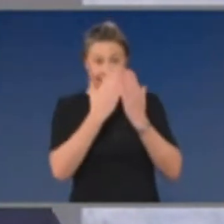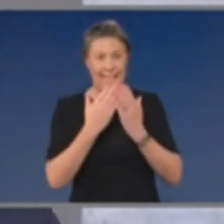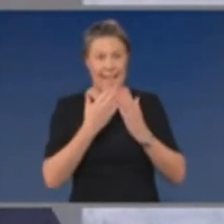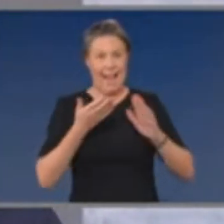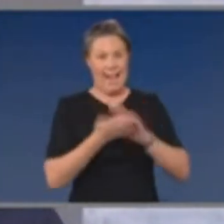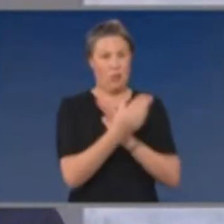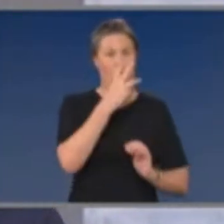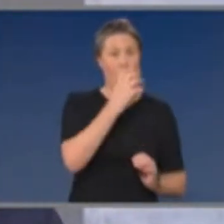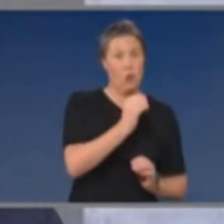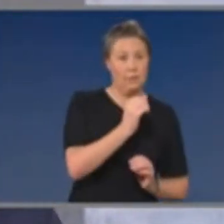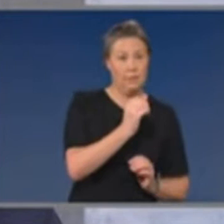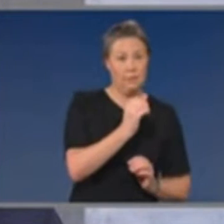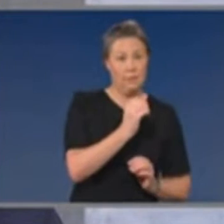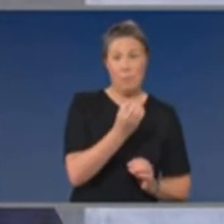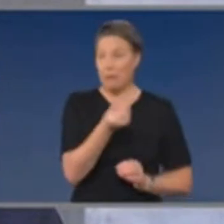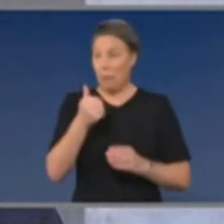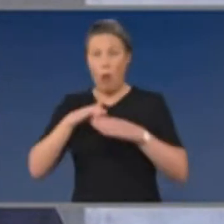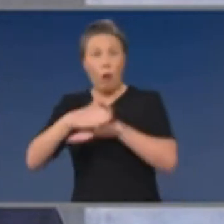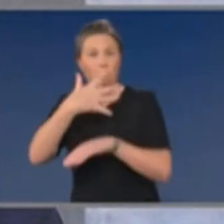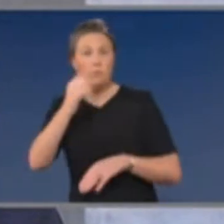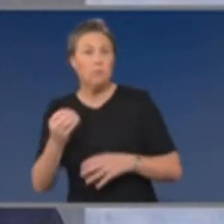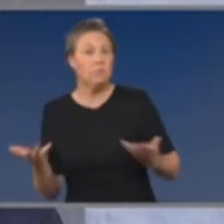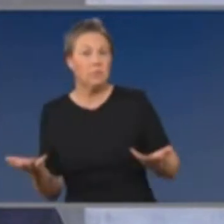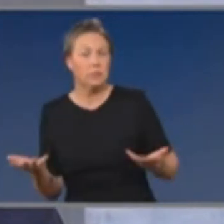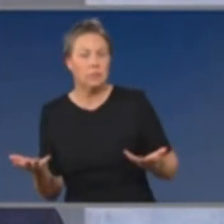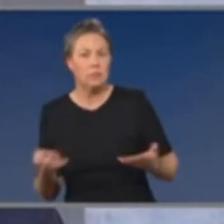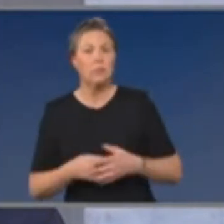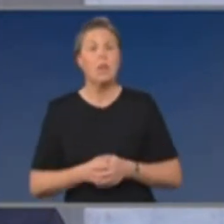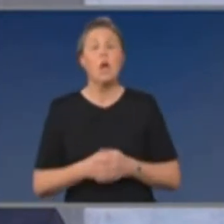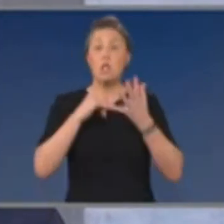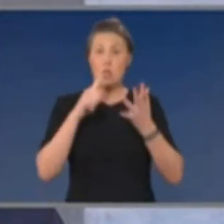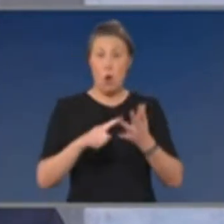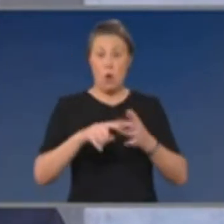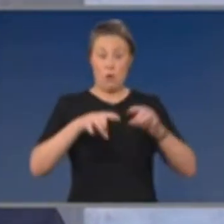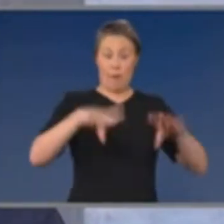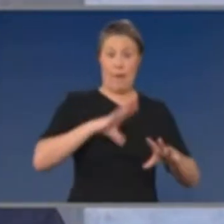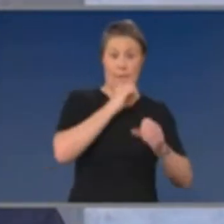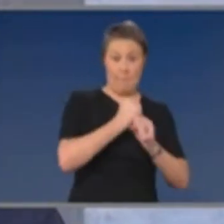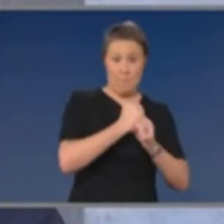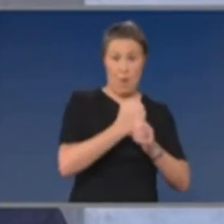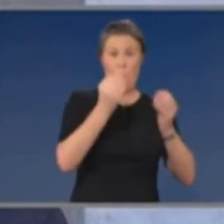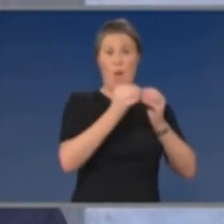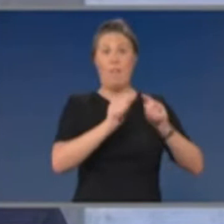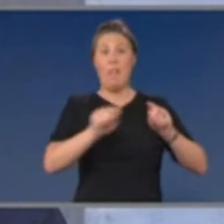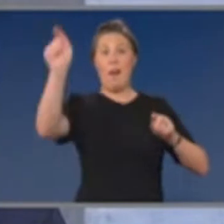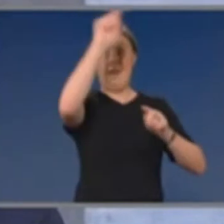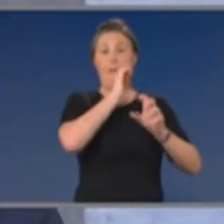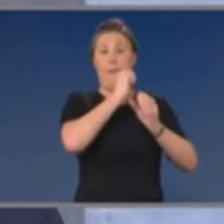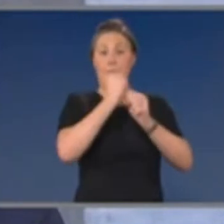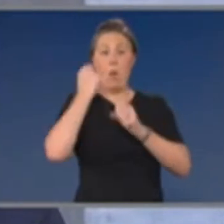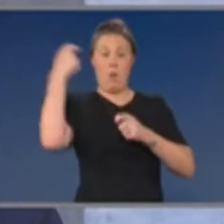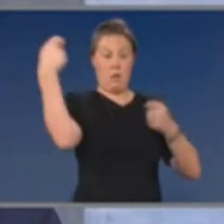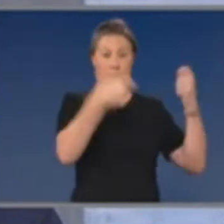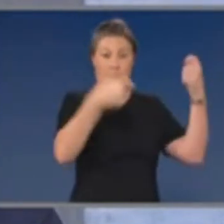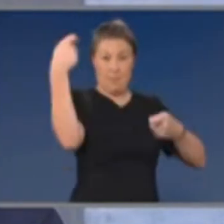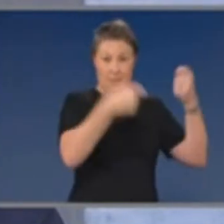this program we're announcing today, $500 million from the Commonwealth, matched by the states and territories. This will mean training